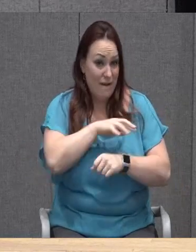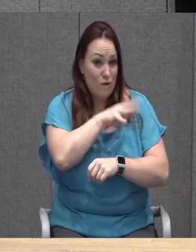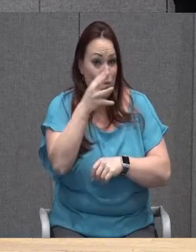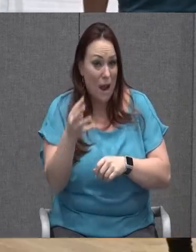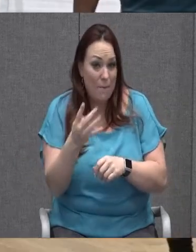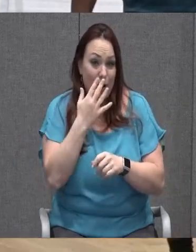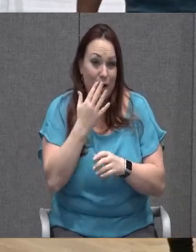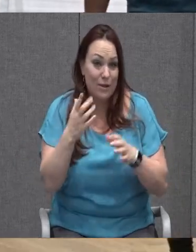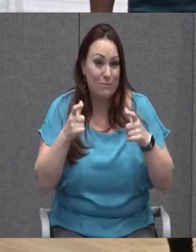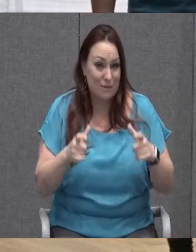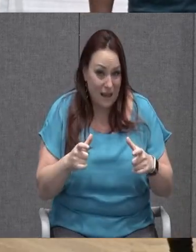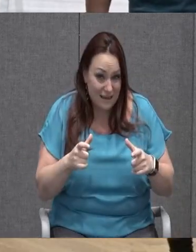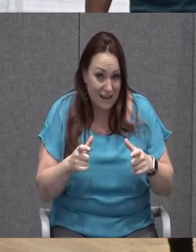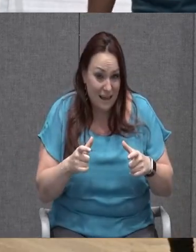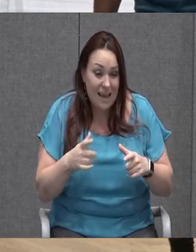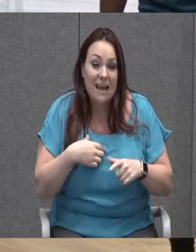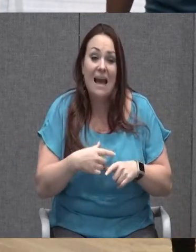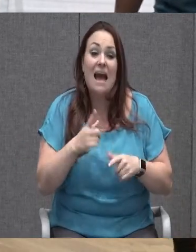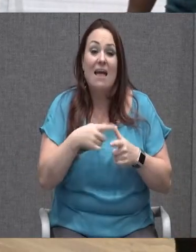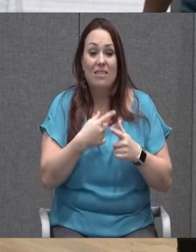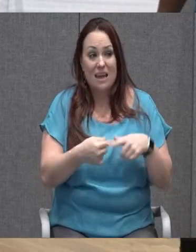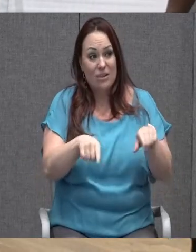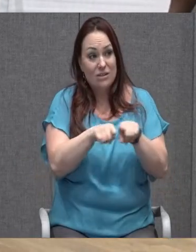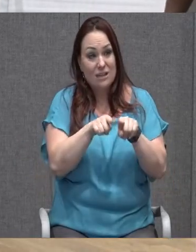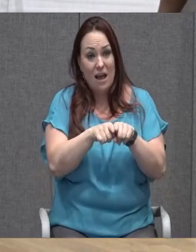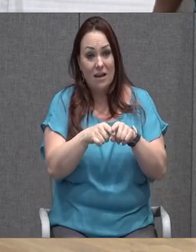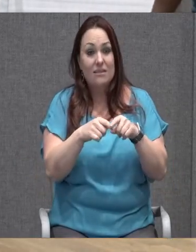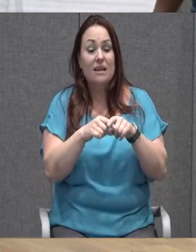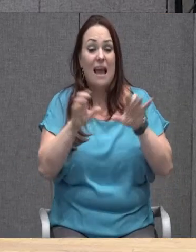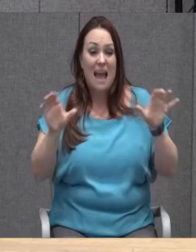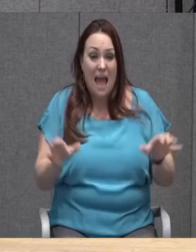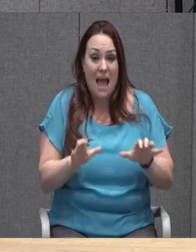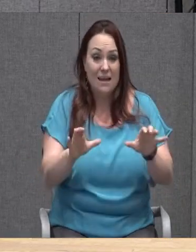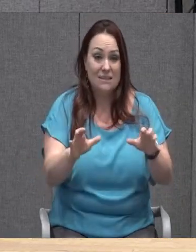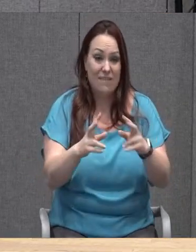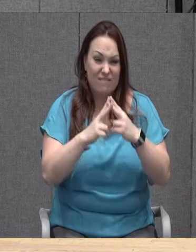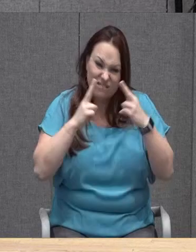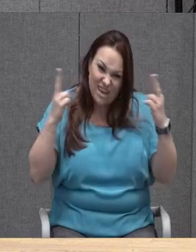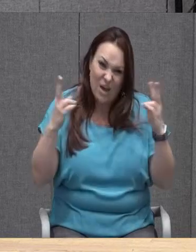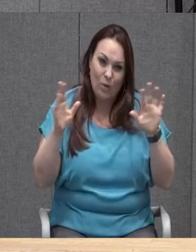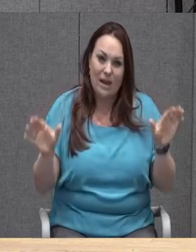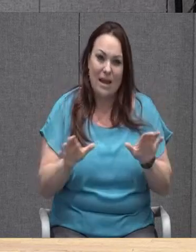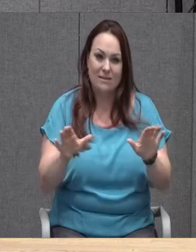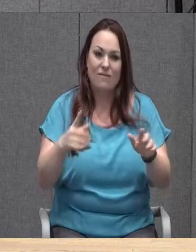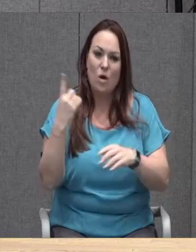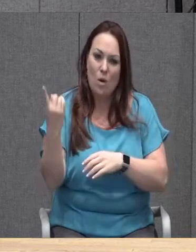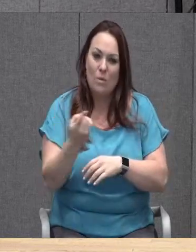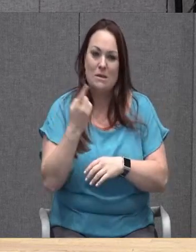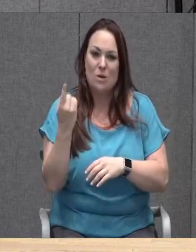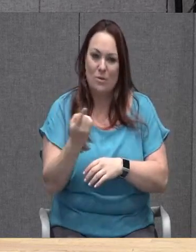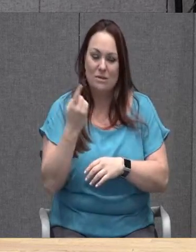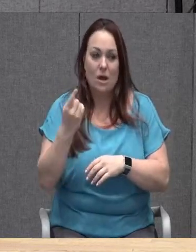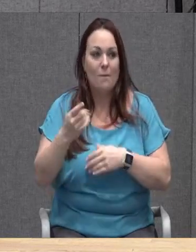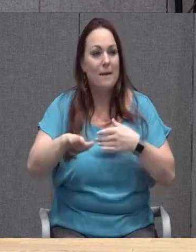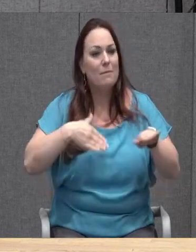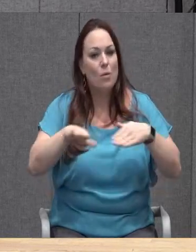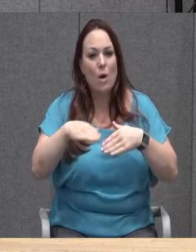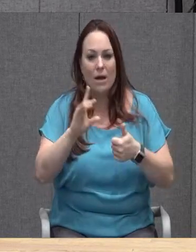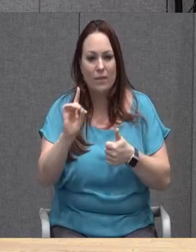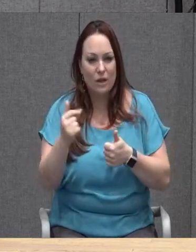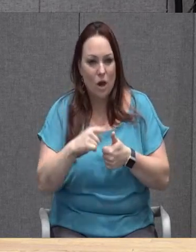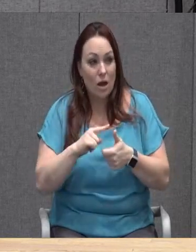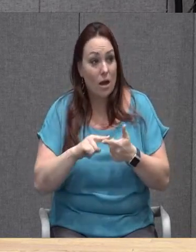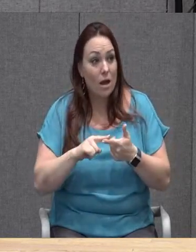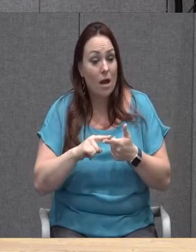And stay active. Stay Sé active. muy activo. Always, your always, body. always. Walk the dog. Take